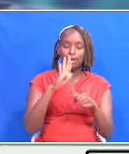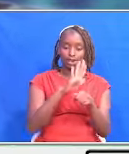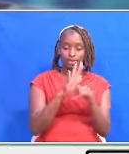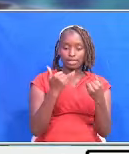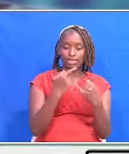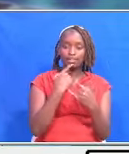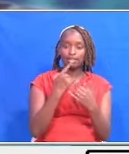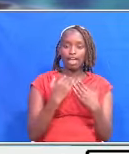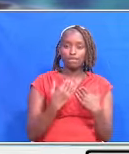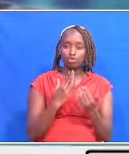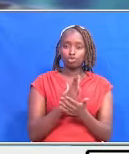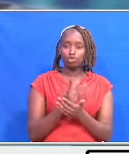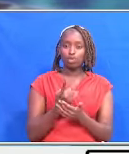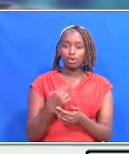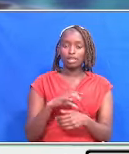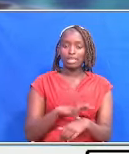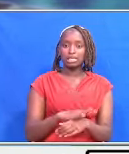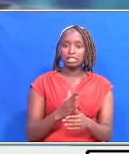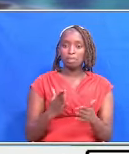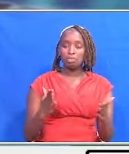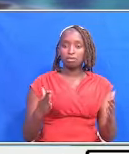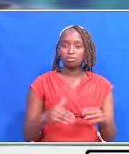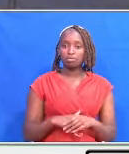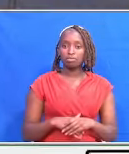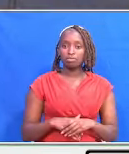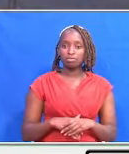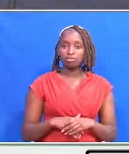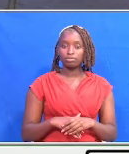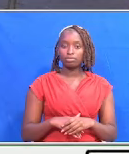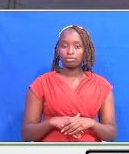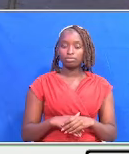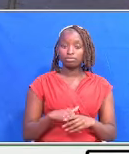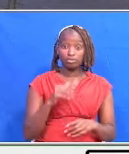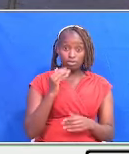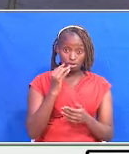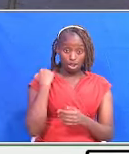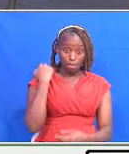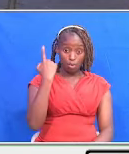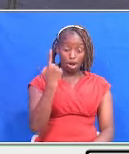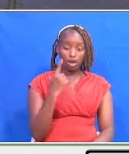say and feel fine, we are getting somewhere. First of all, it's important to actually underscore the fact that